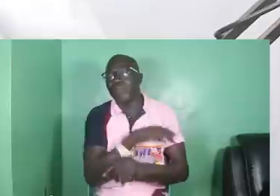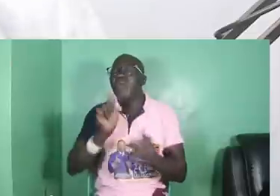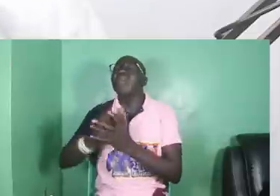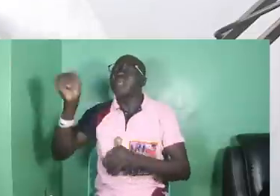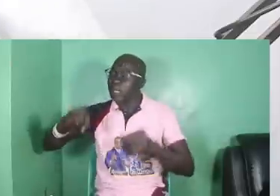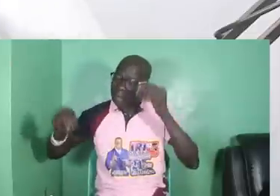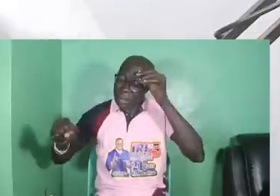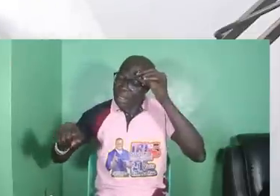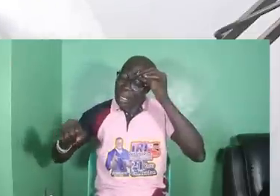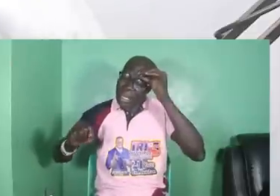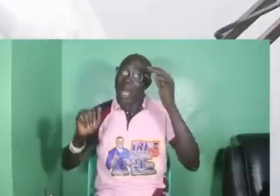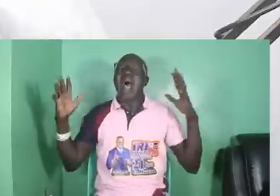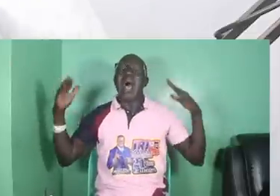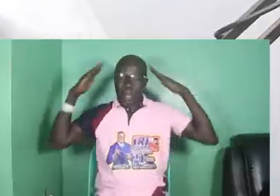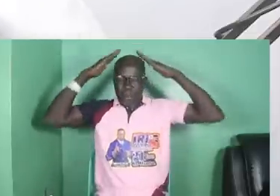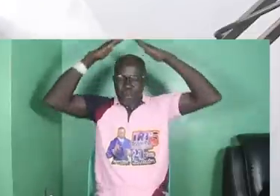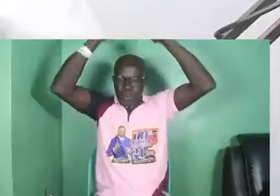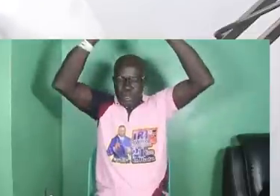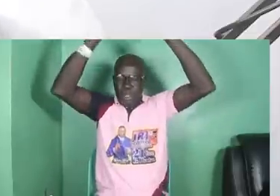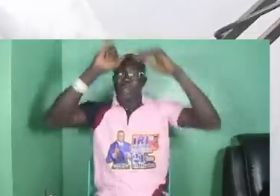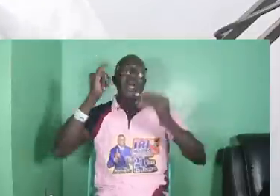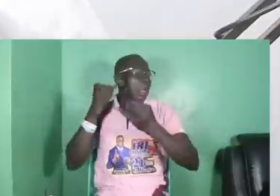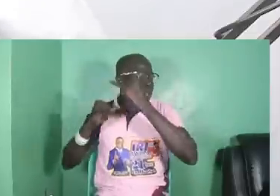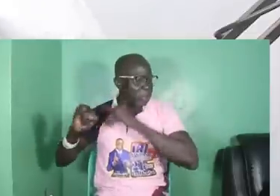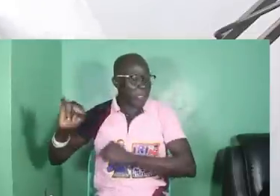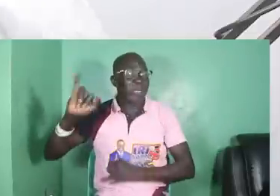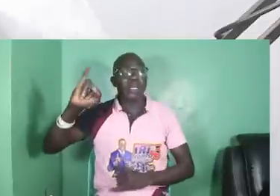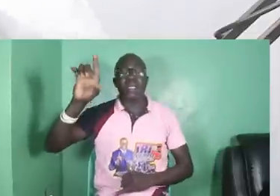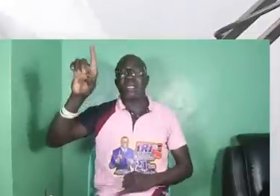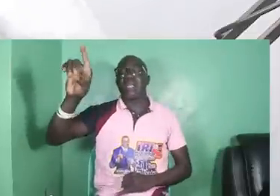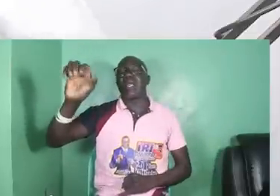powerful. Yes. Isaac.